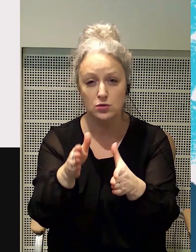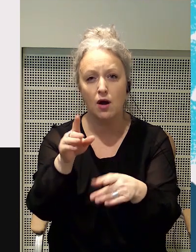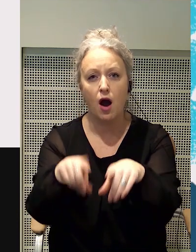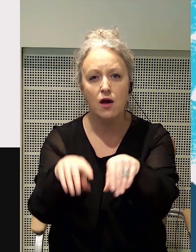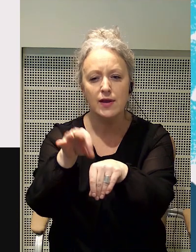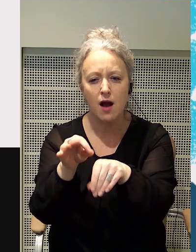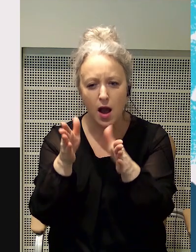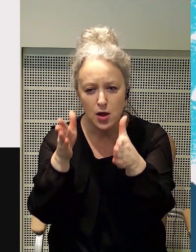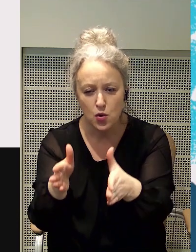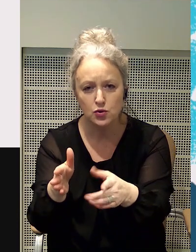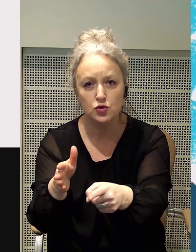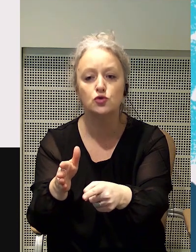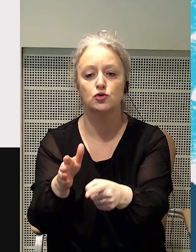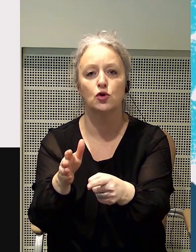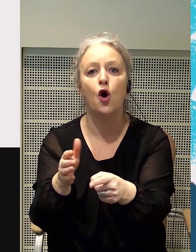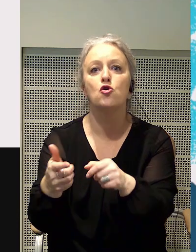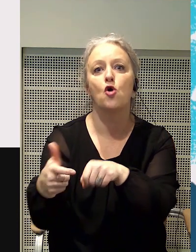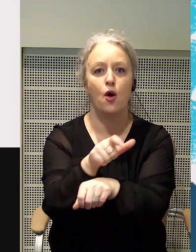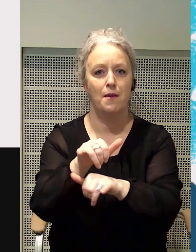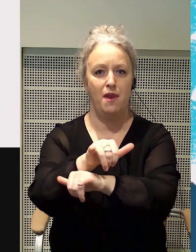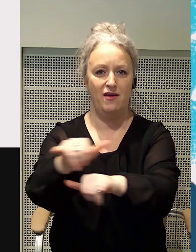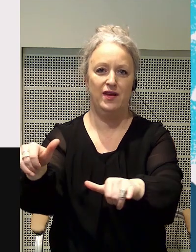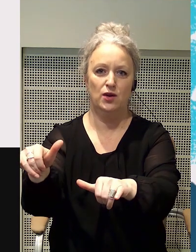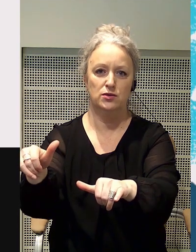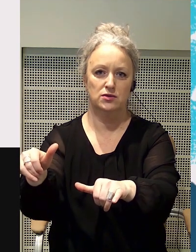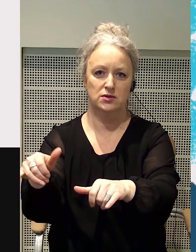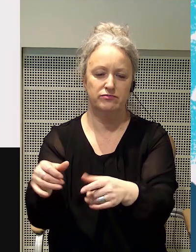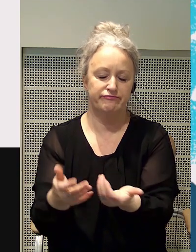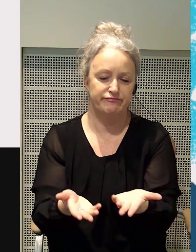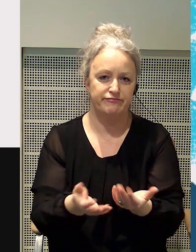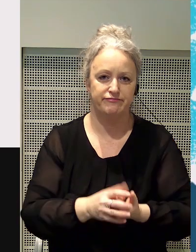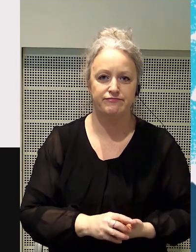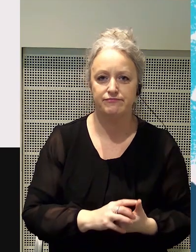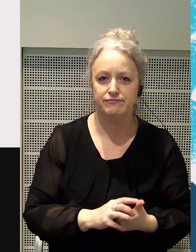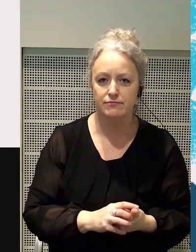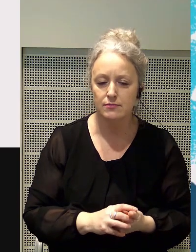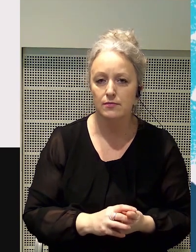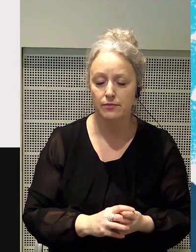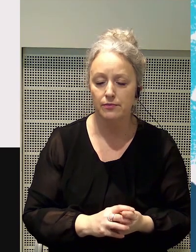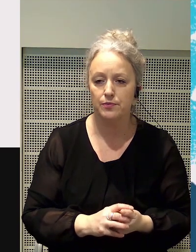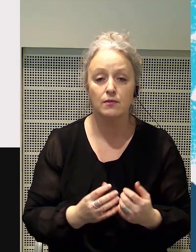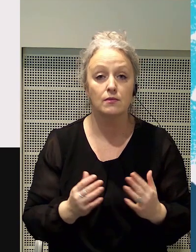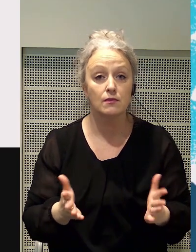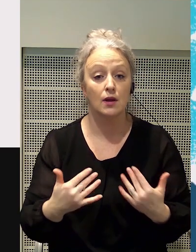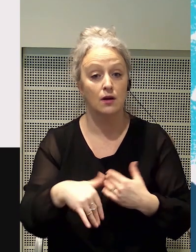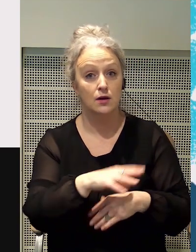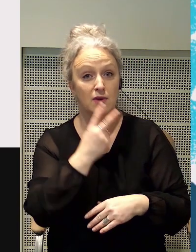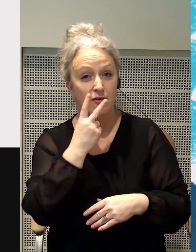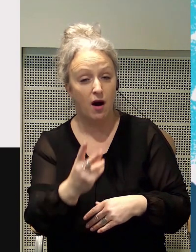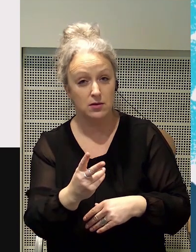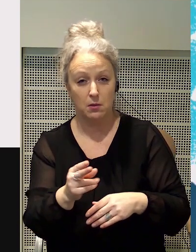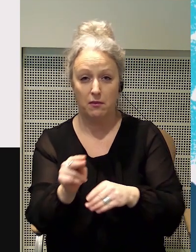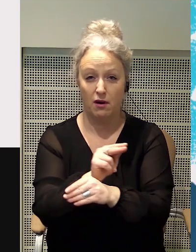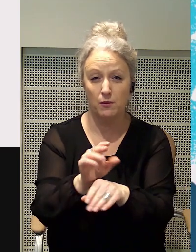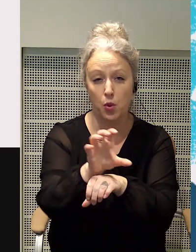Also, we also know that when a pharmaceutical company becomes interested in launching a medicine in the market, they will want